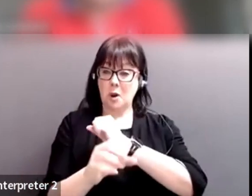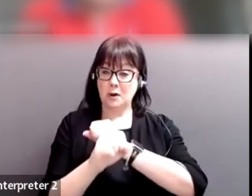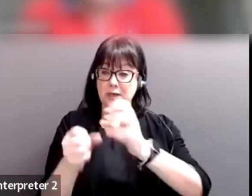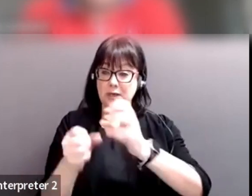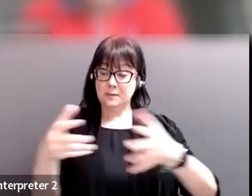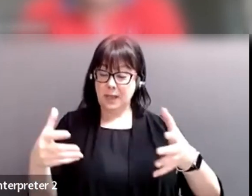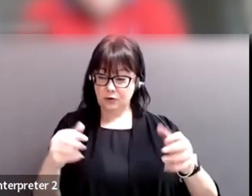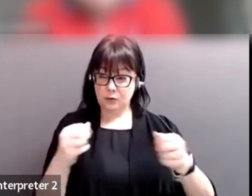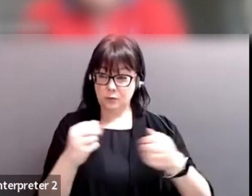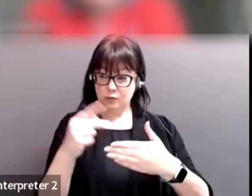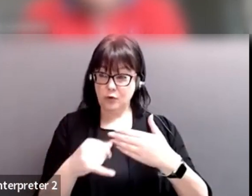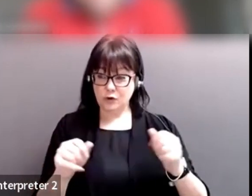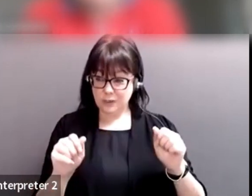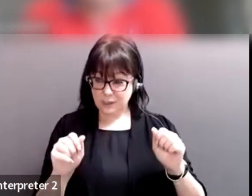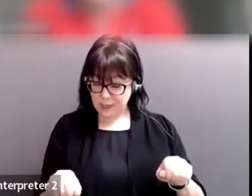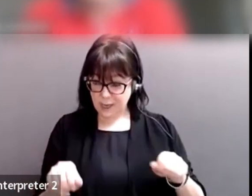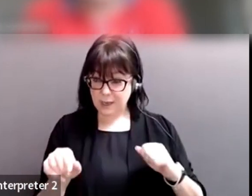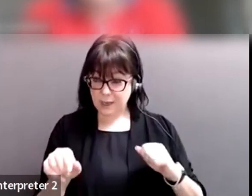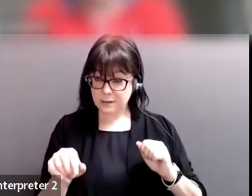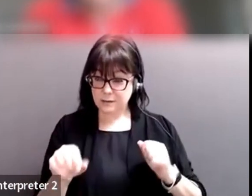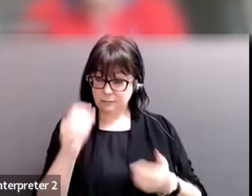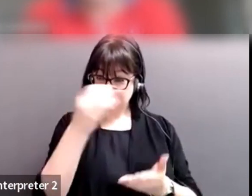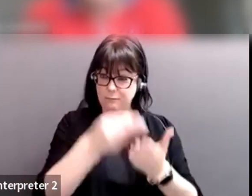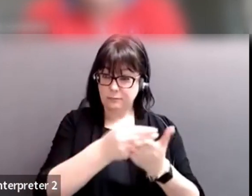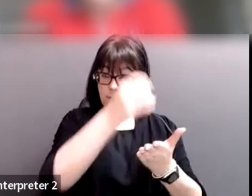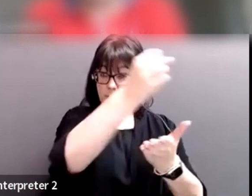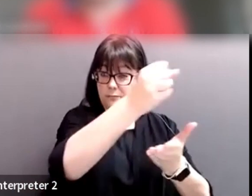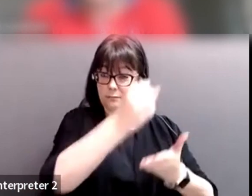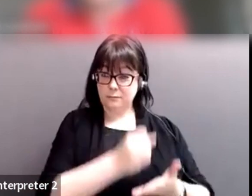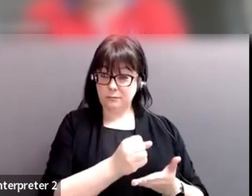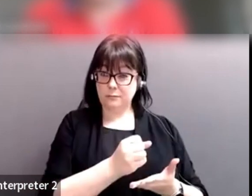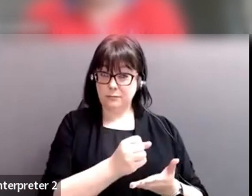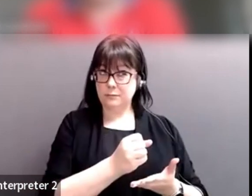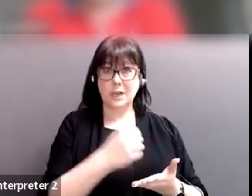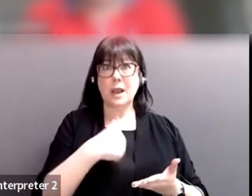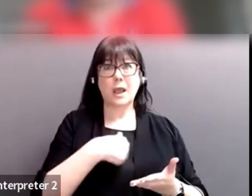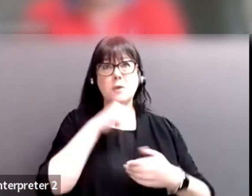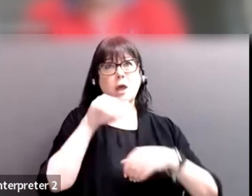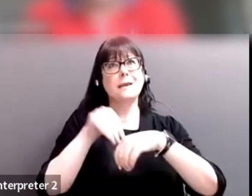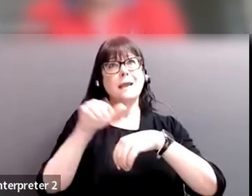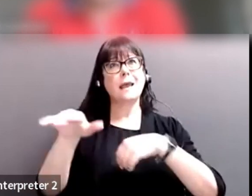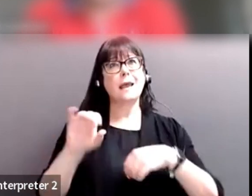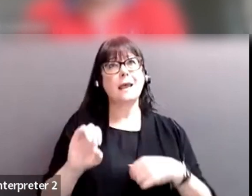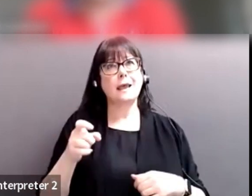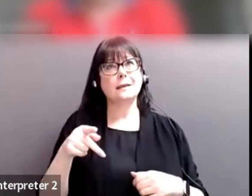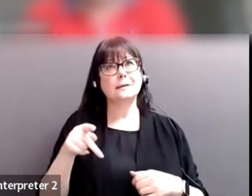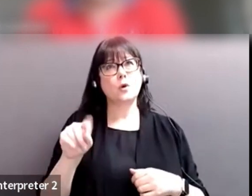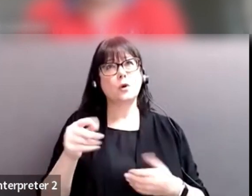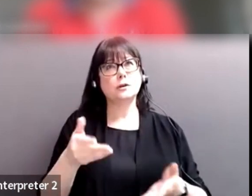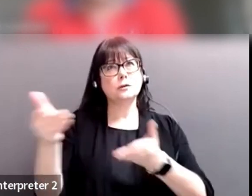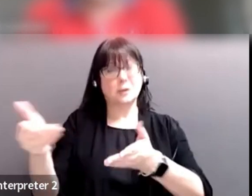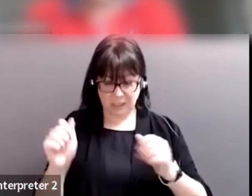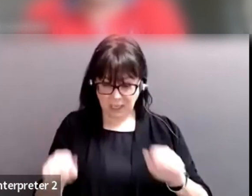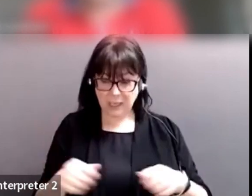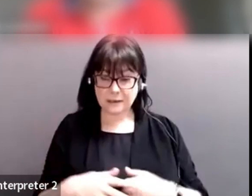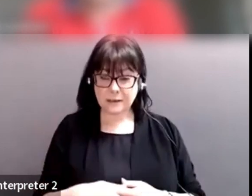can you get grants for market expansion projects that aren't export related? Yeah, so great